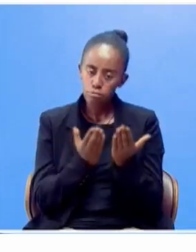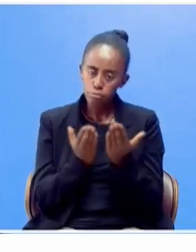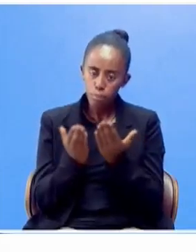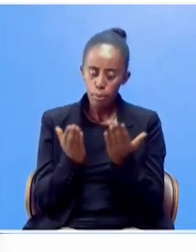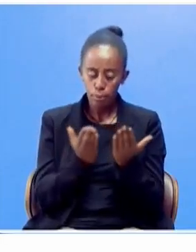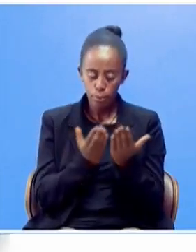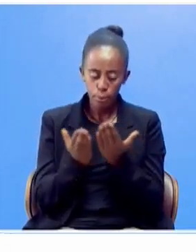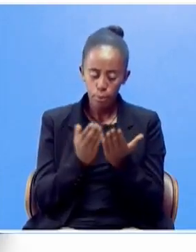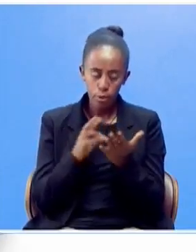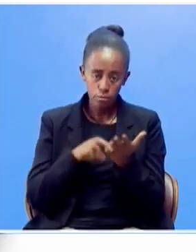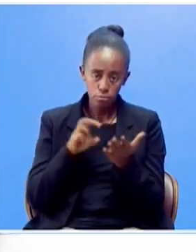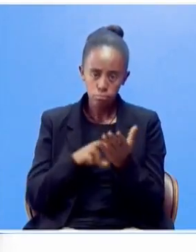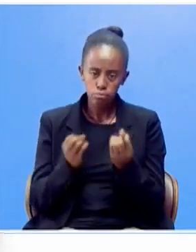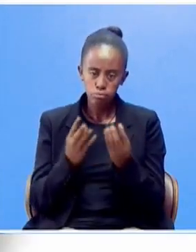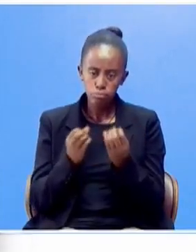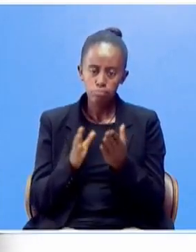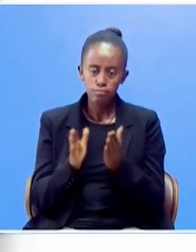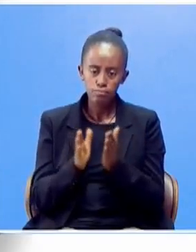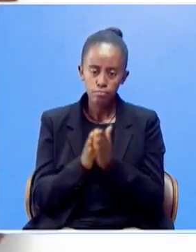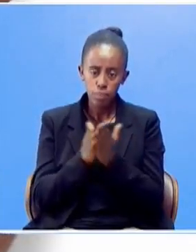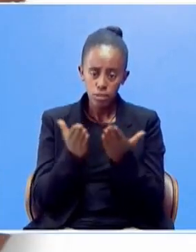more we read,